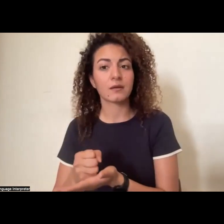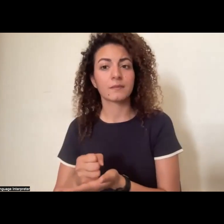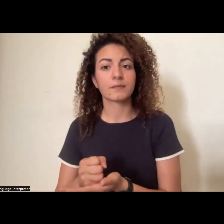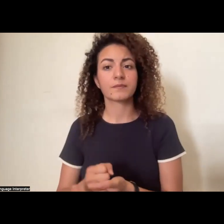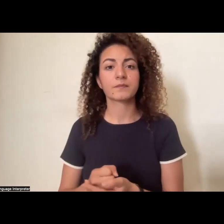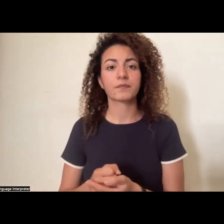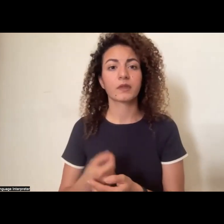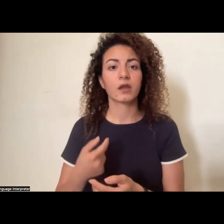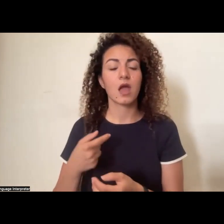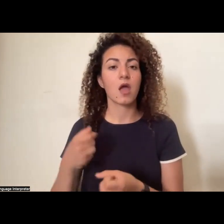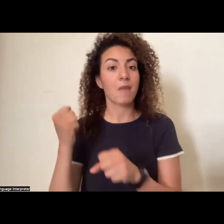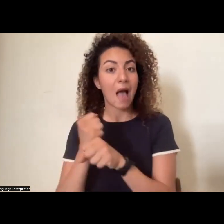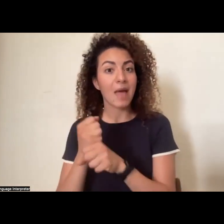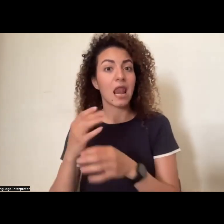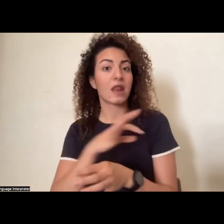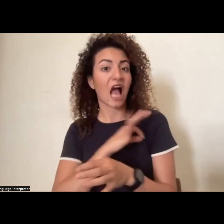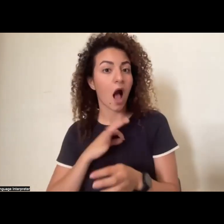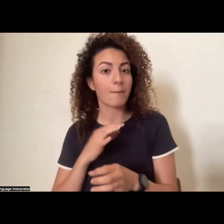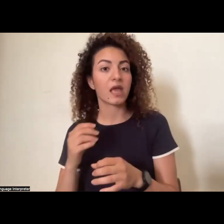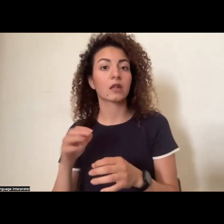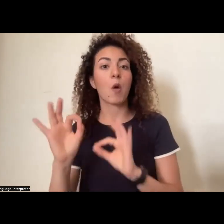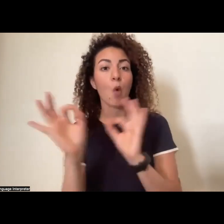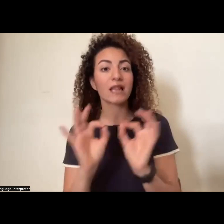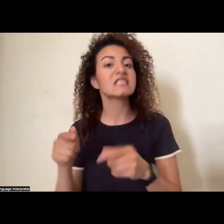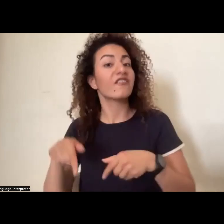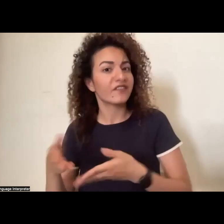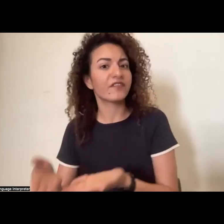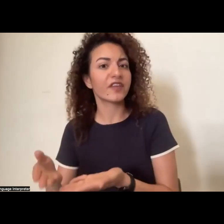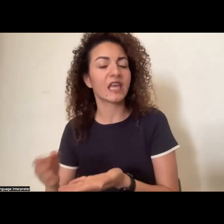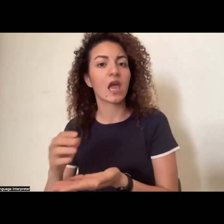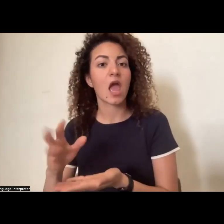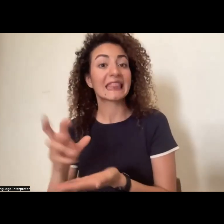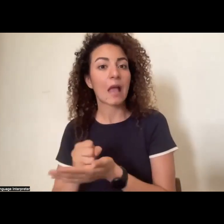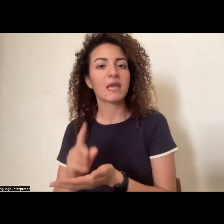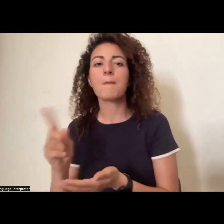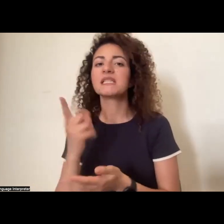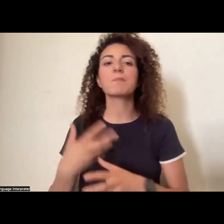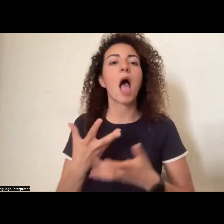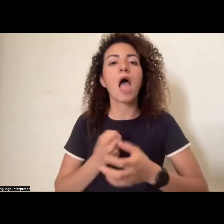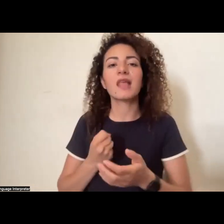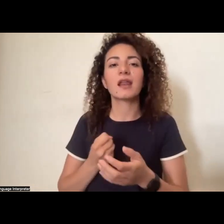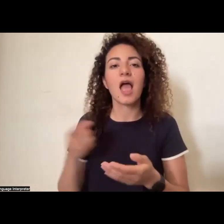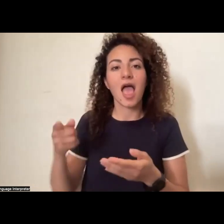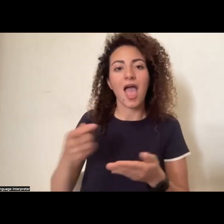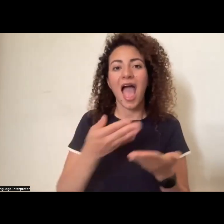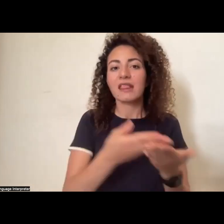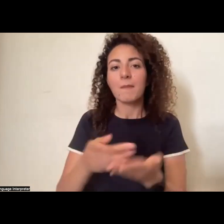the insurance through the syndicate that he belongs to. And I mean, the reason